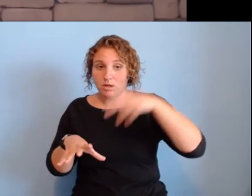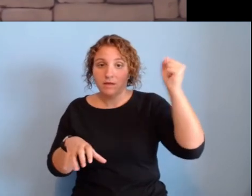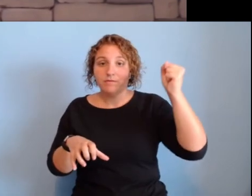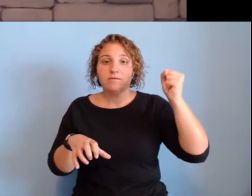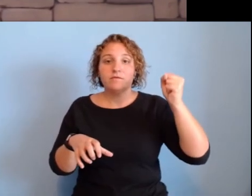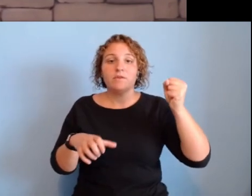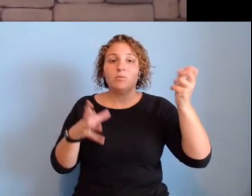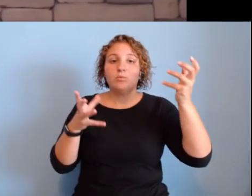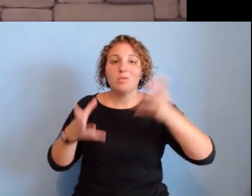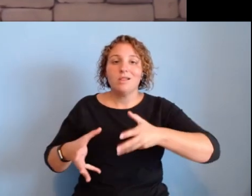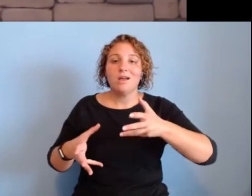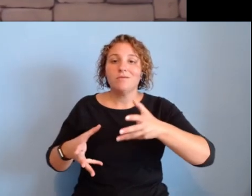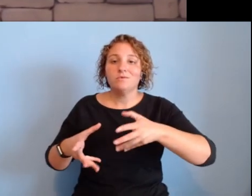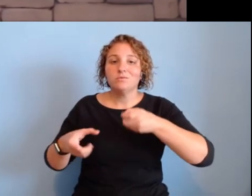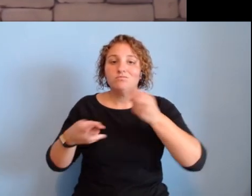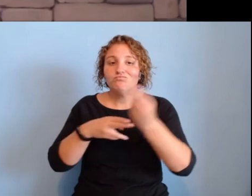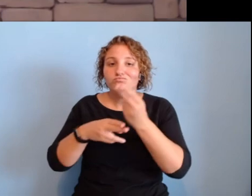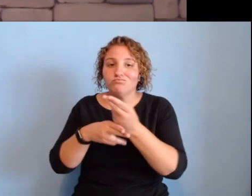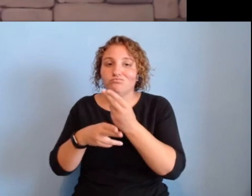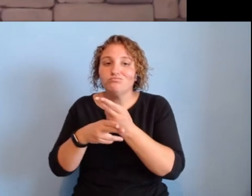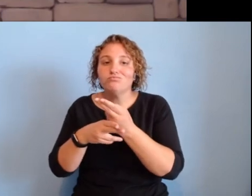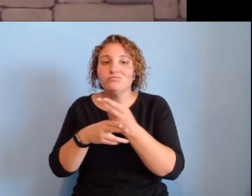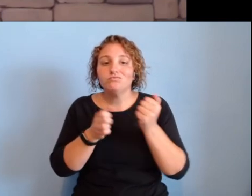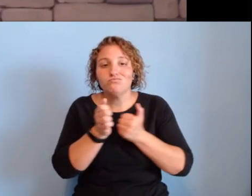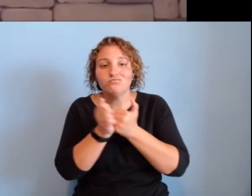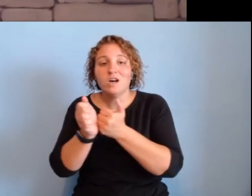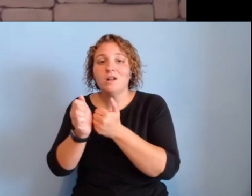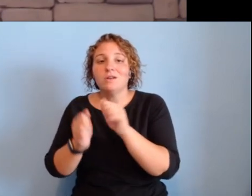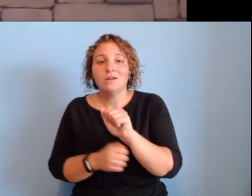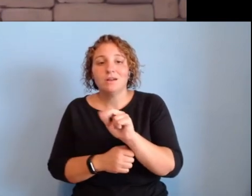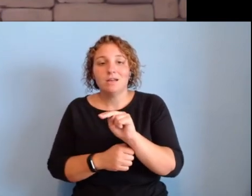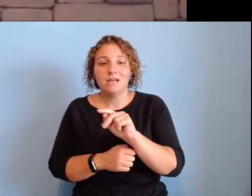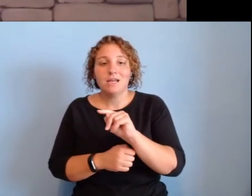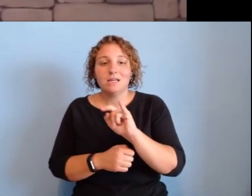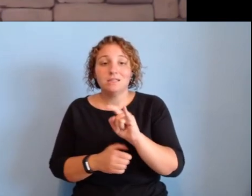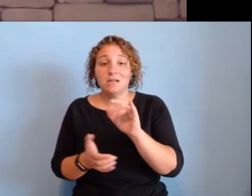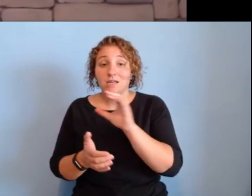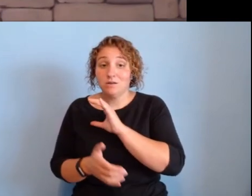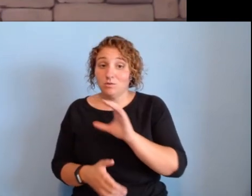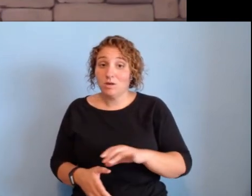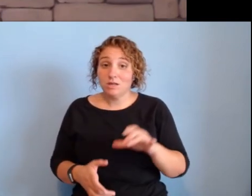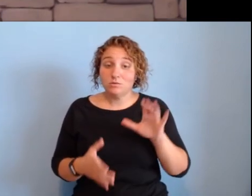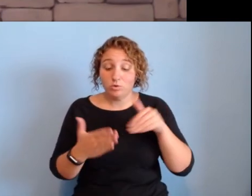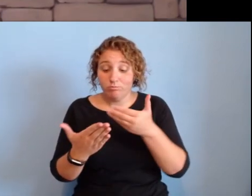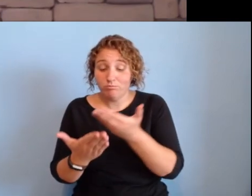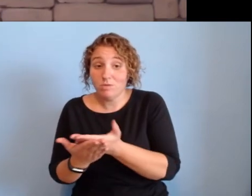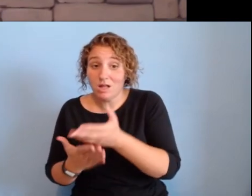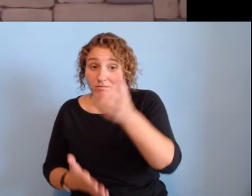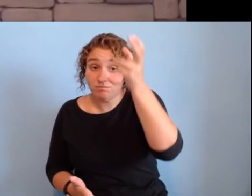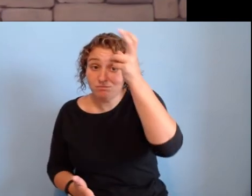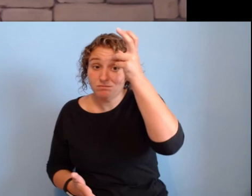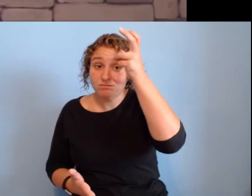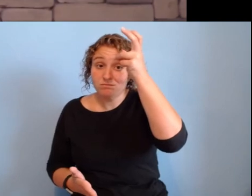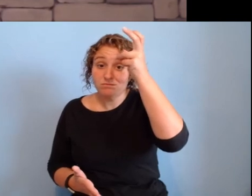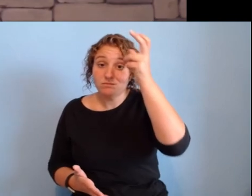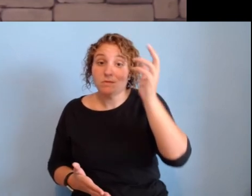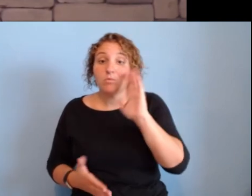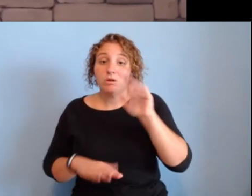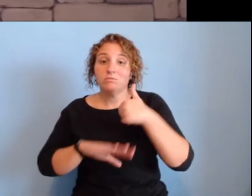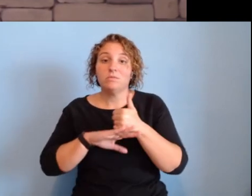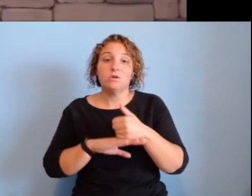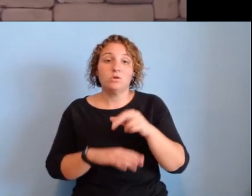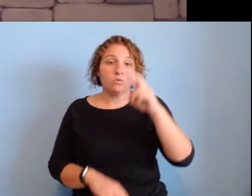over and is used to bring the world to the feet of the Antichrist, who is going to bring them to the feet of the dragon, it is going to be headquartered in